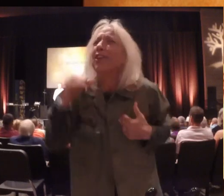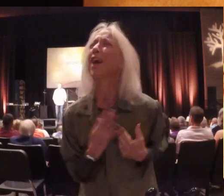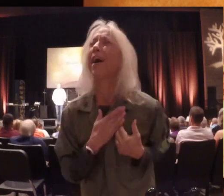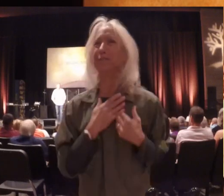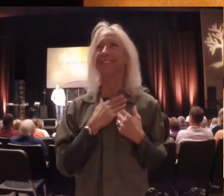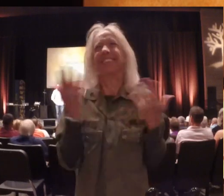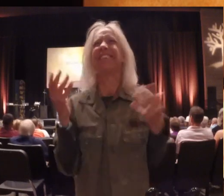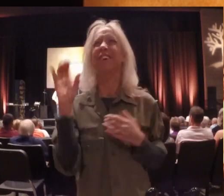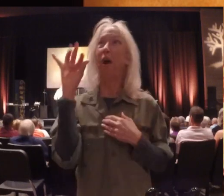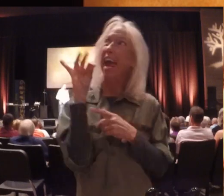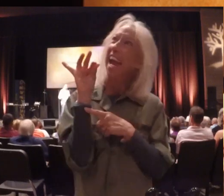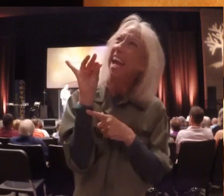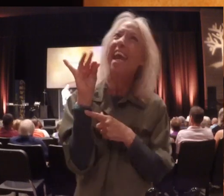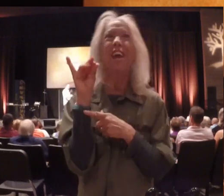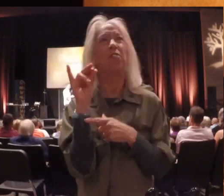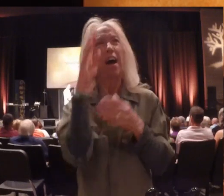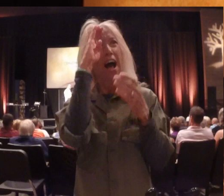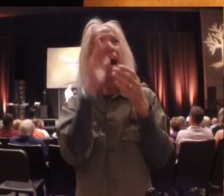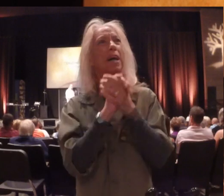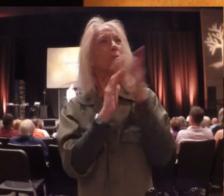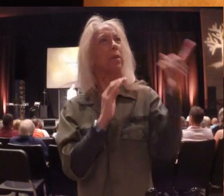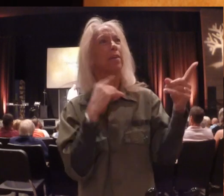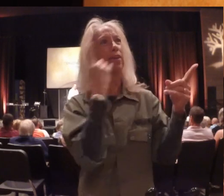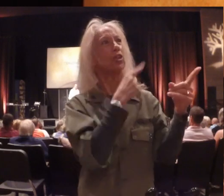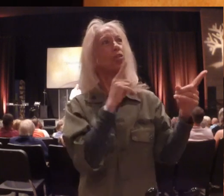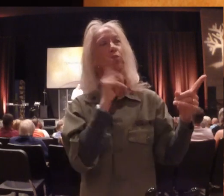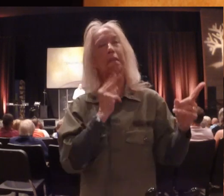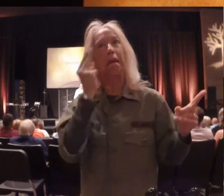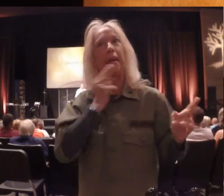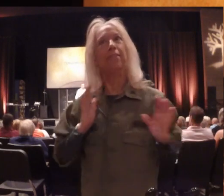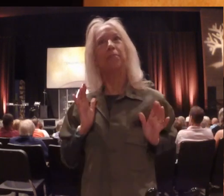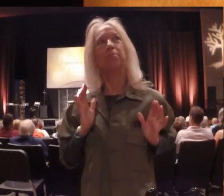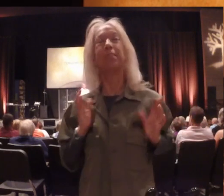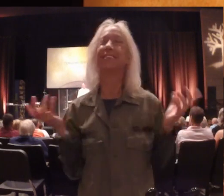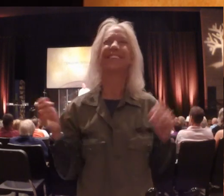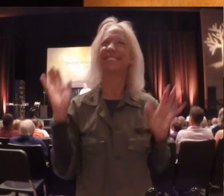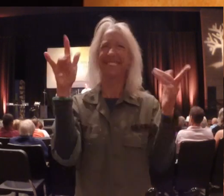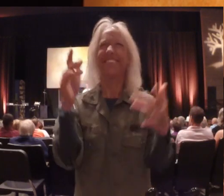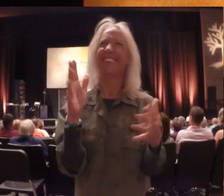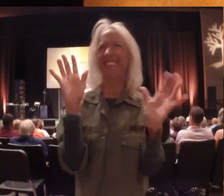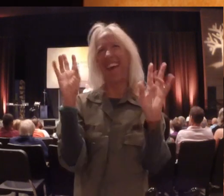Or if only I had a husband with a job that looked like Channing Tatum.